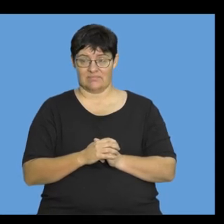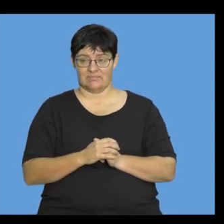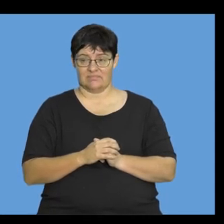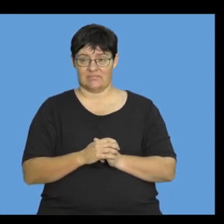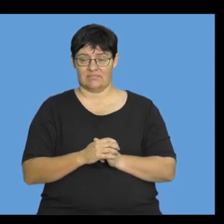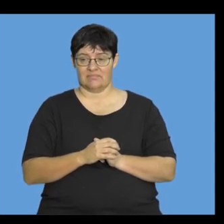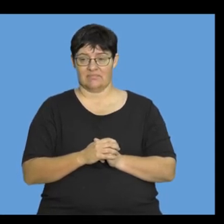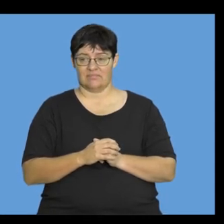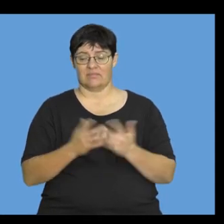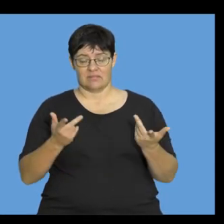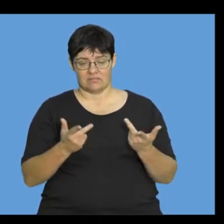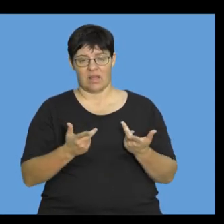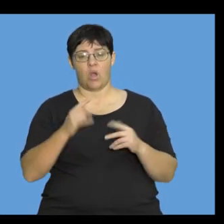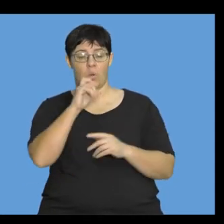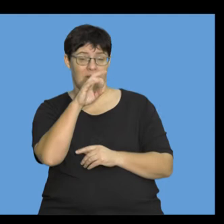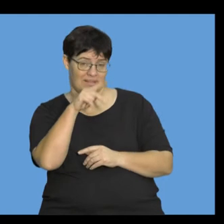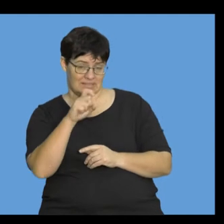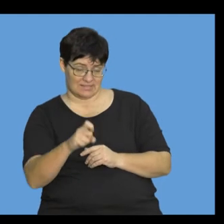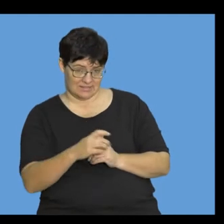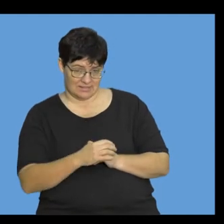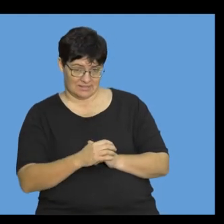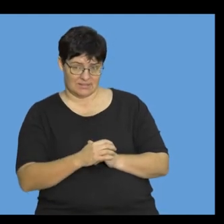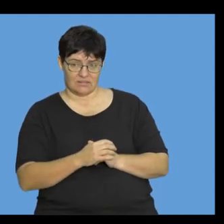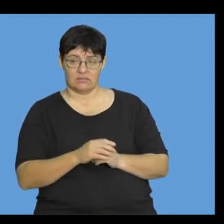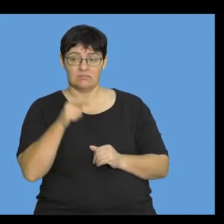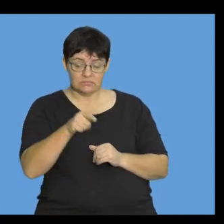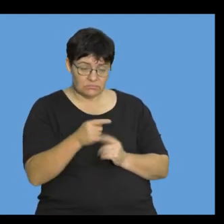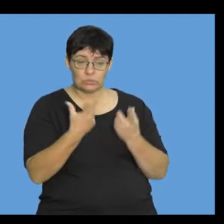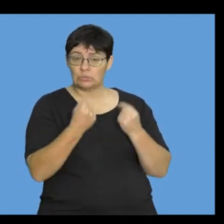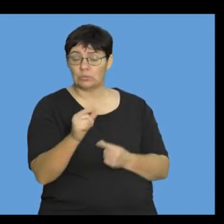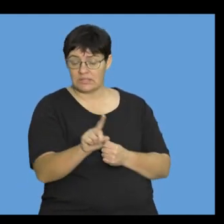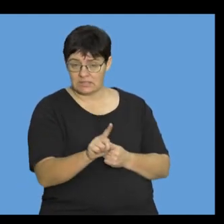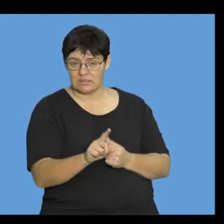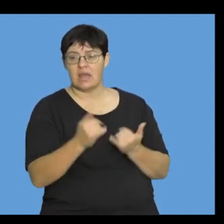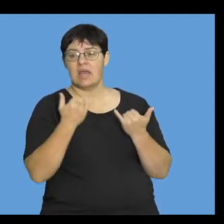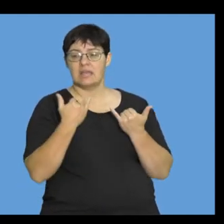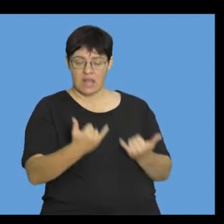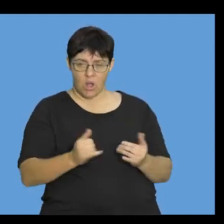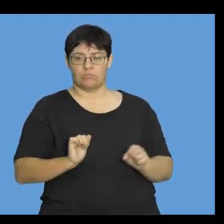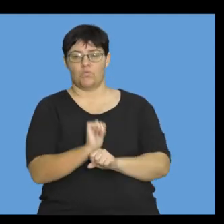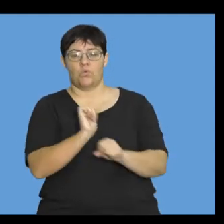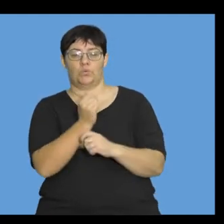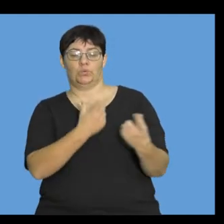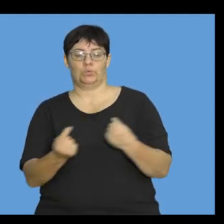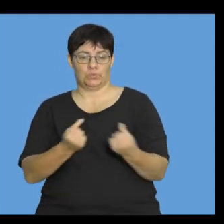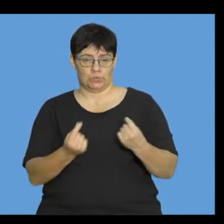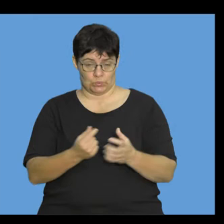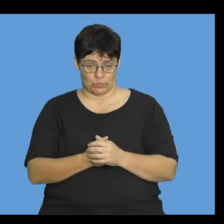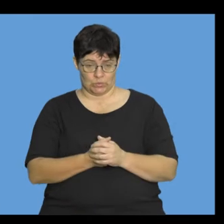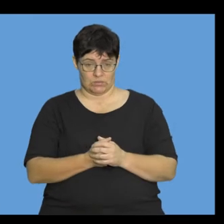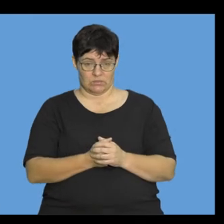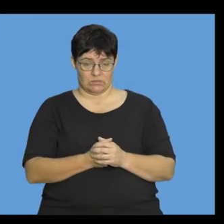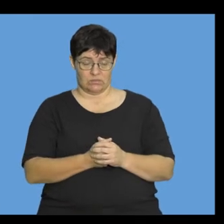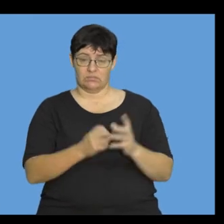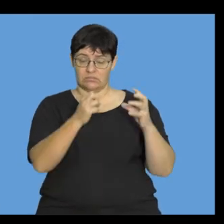All right. Enzyme substrate complex. And what this enzyme does, it now does the work.